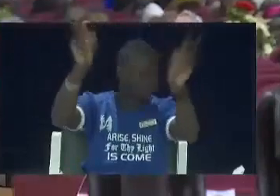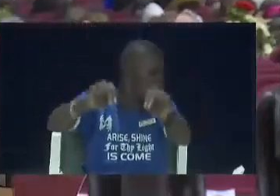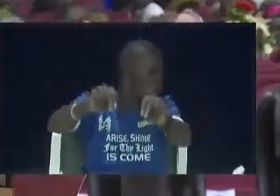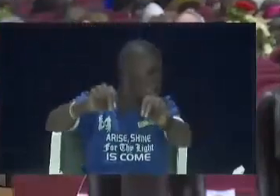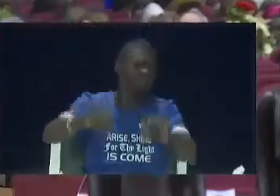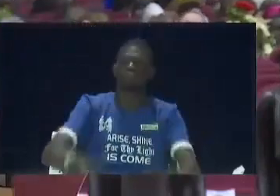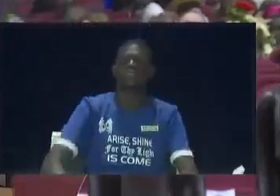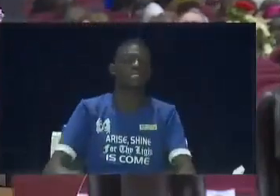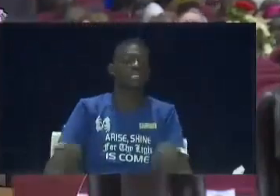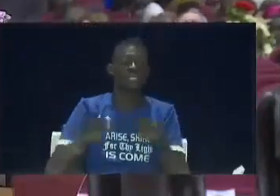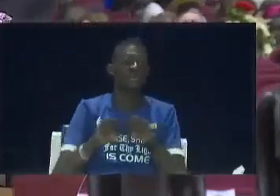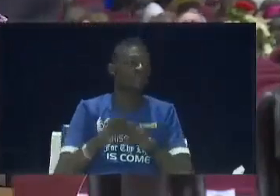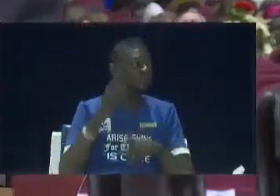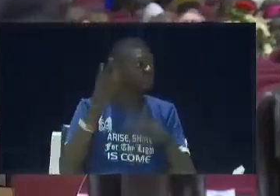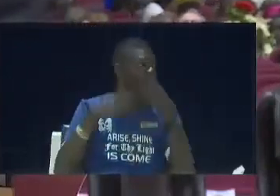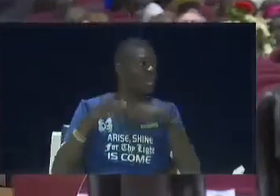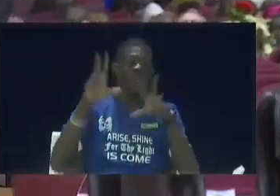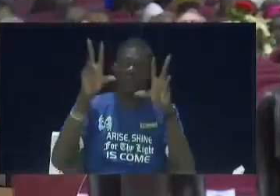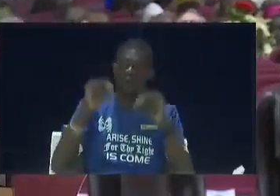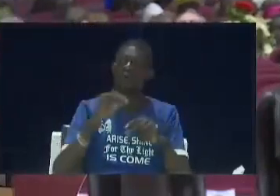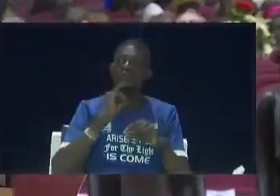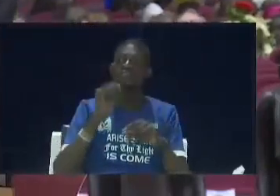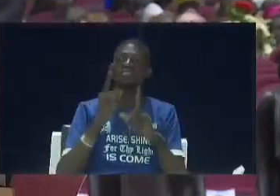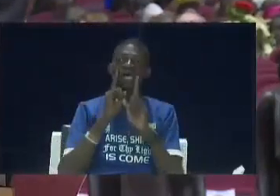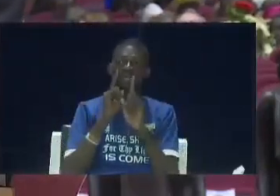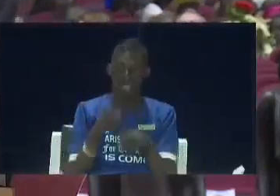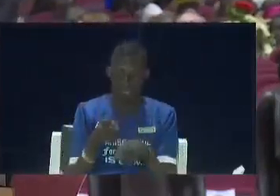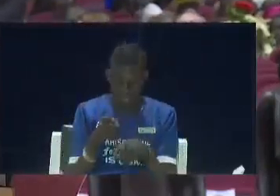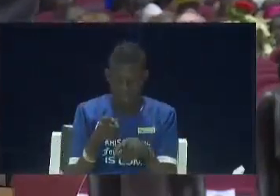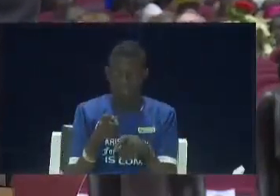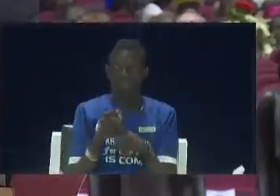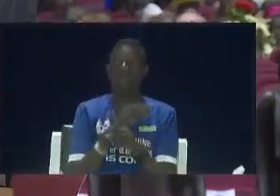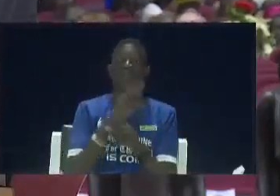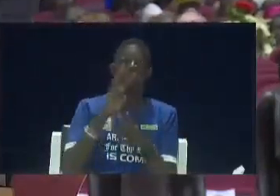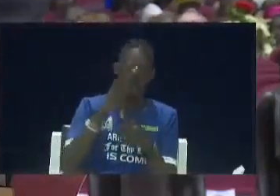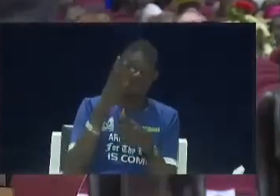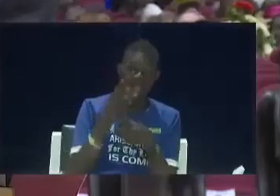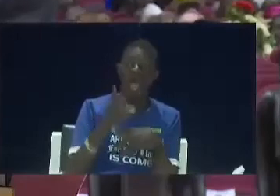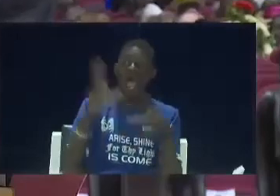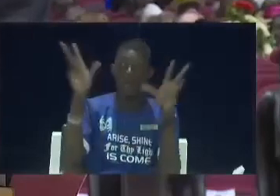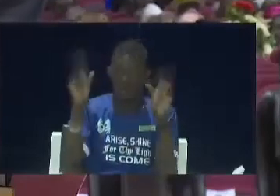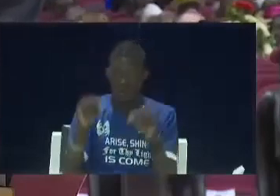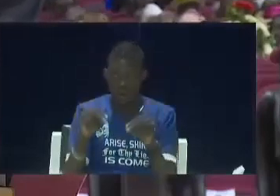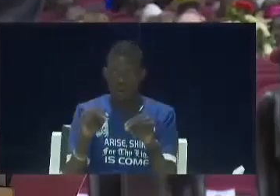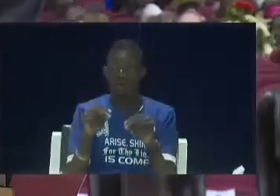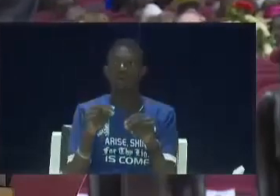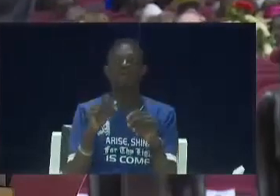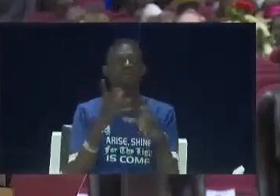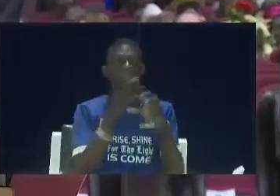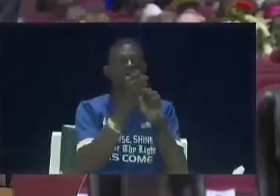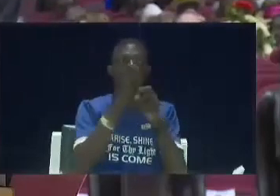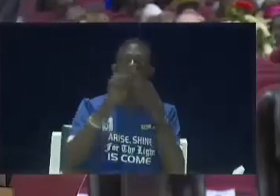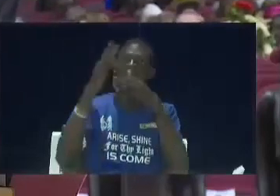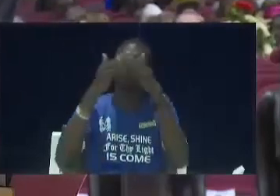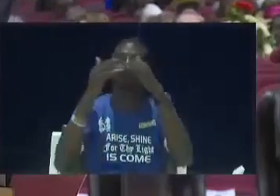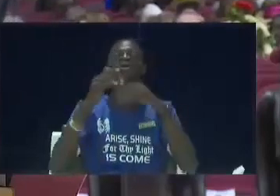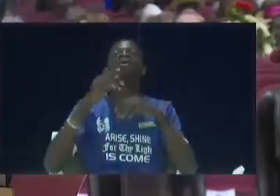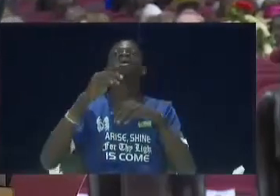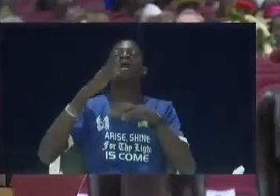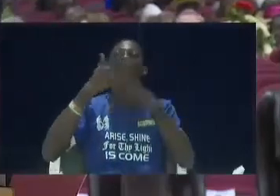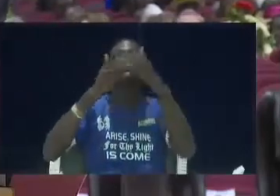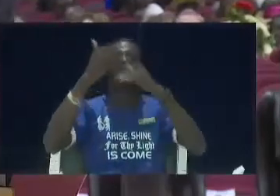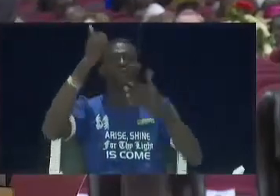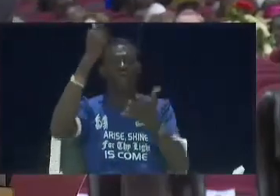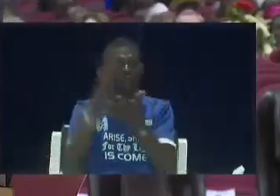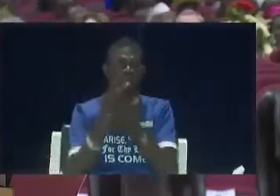Even your saying no is an answer. When that no gets to the throne of God, heaven stamps it as